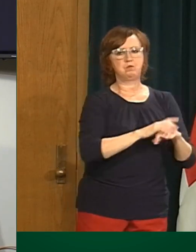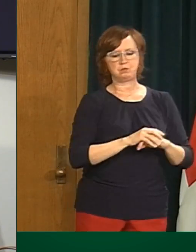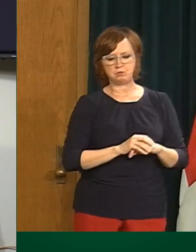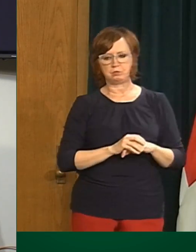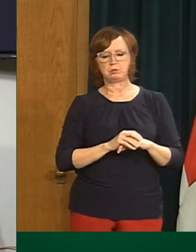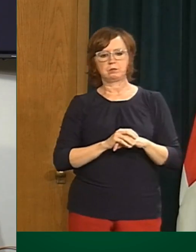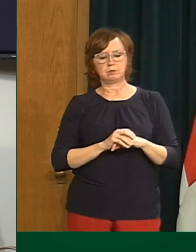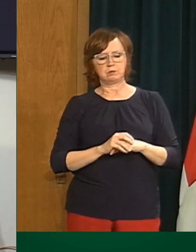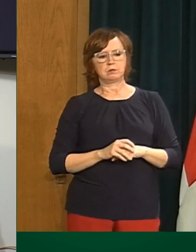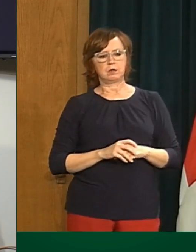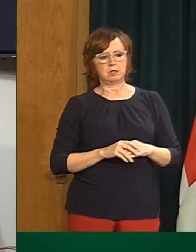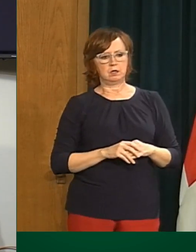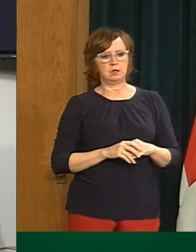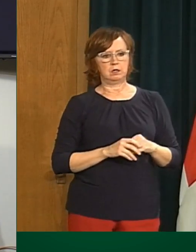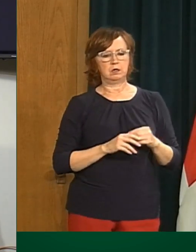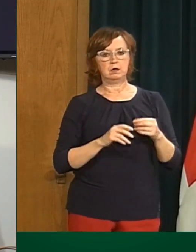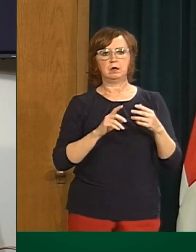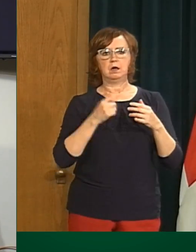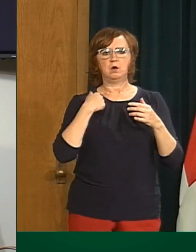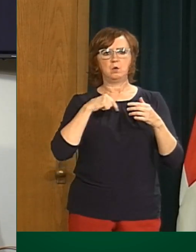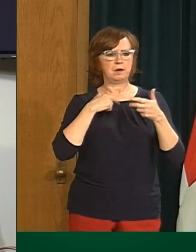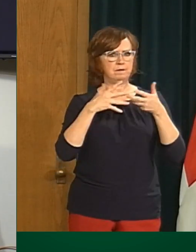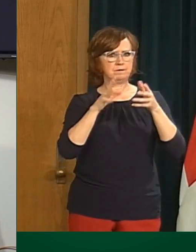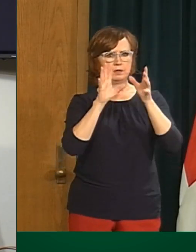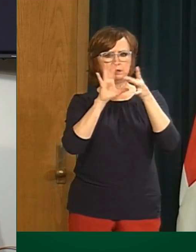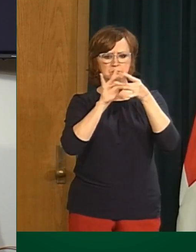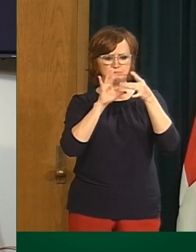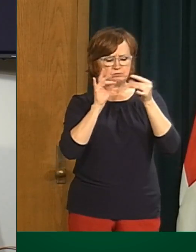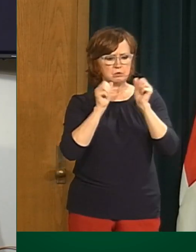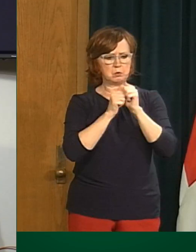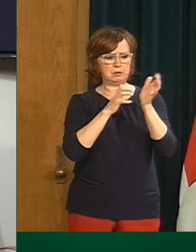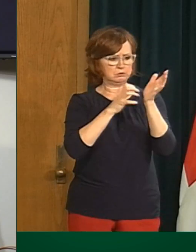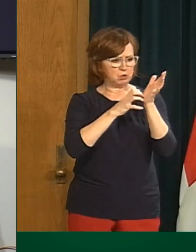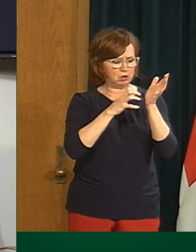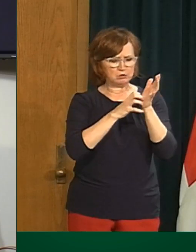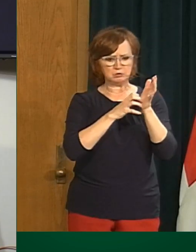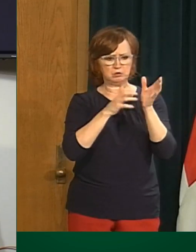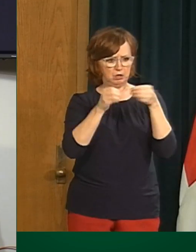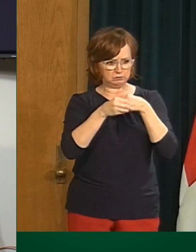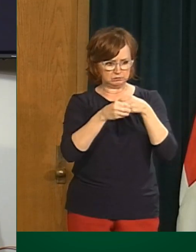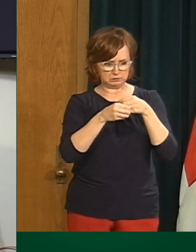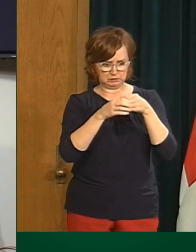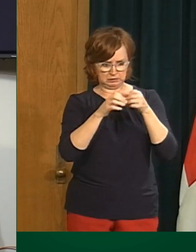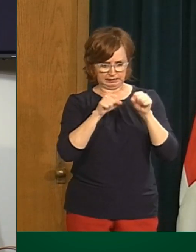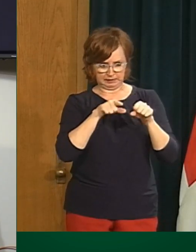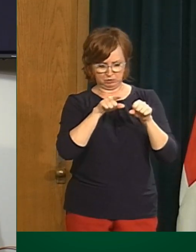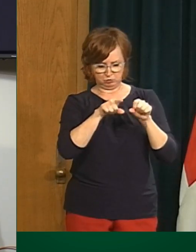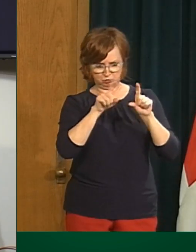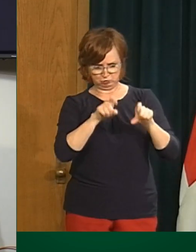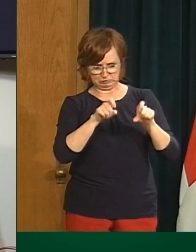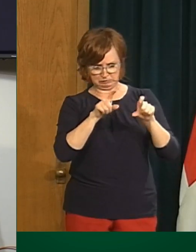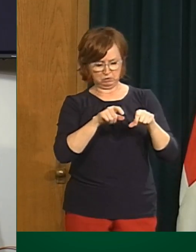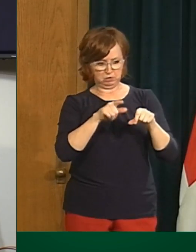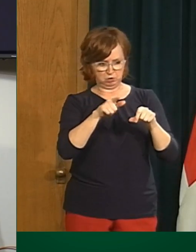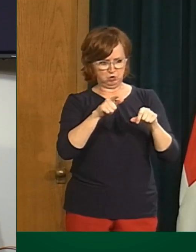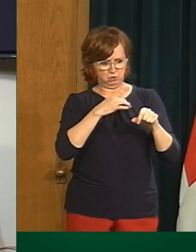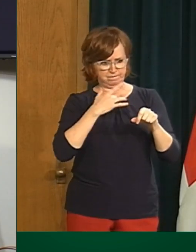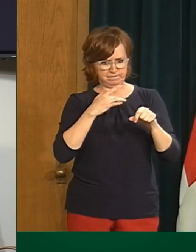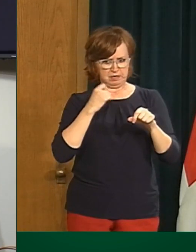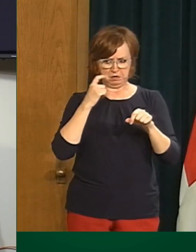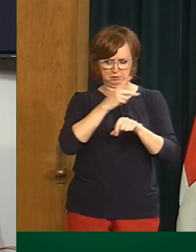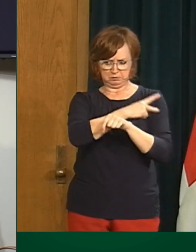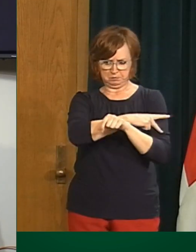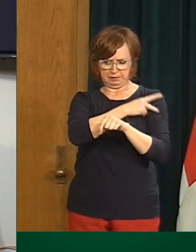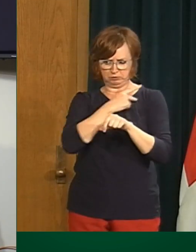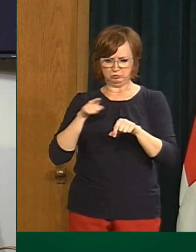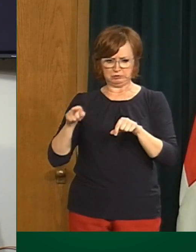physicians and doctors' offices, if there are opportunities to test, they can refer to any of those two sites. Anyone who's